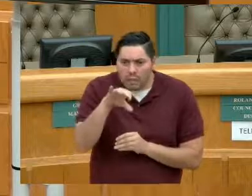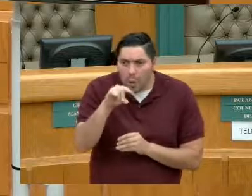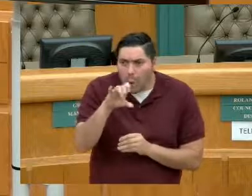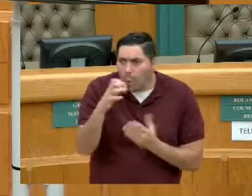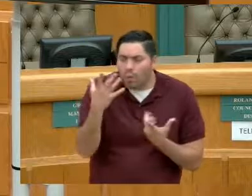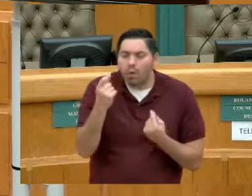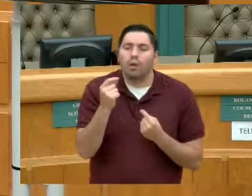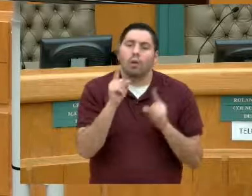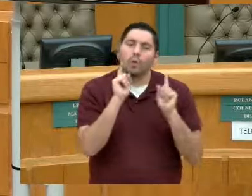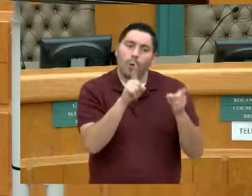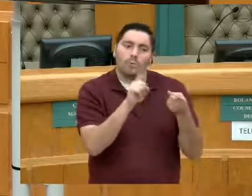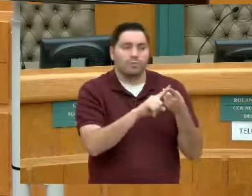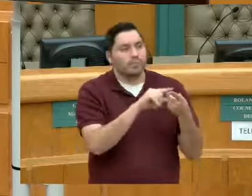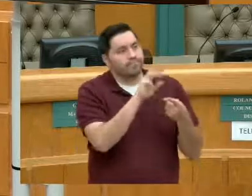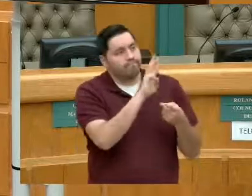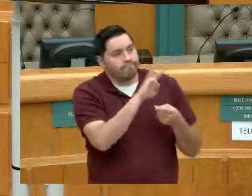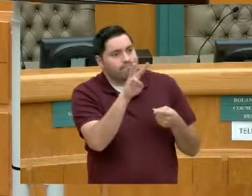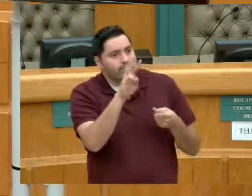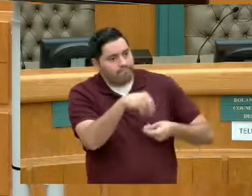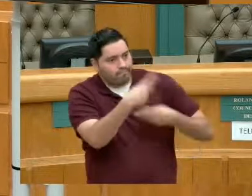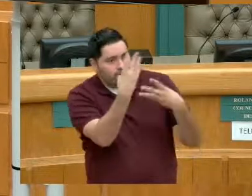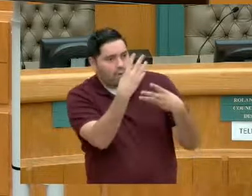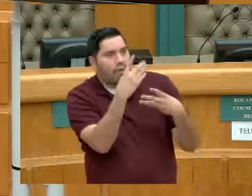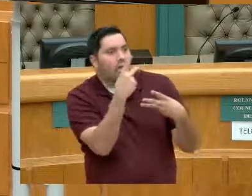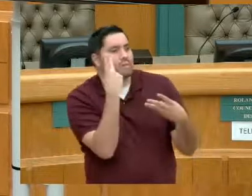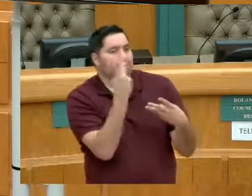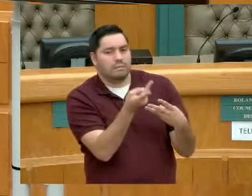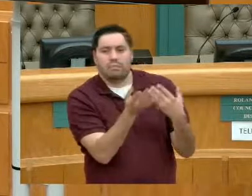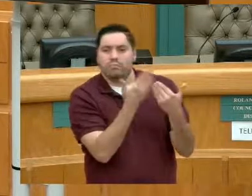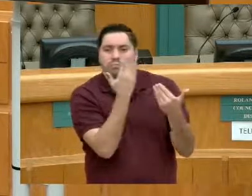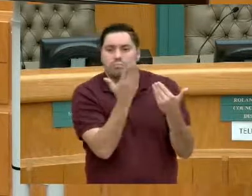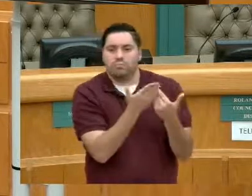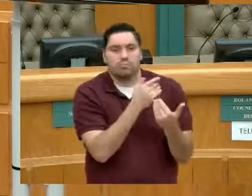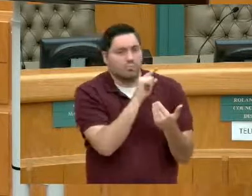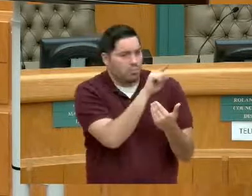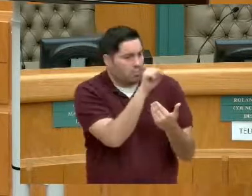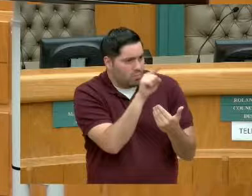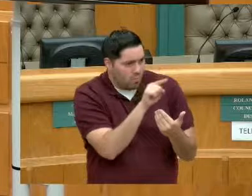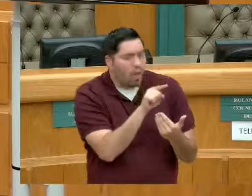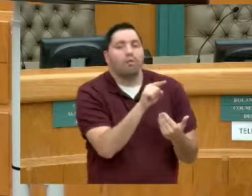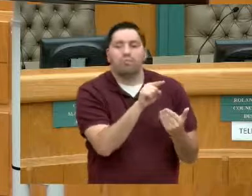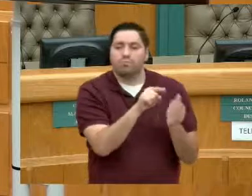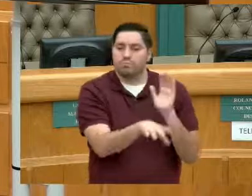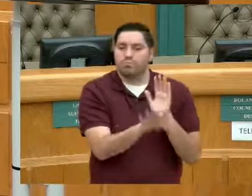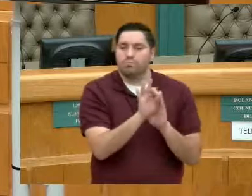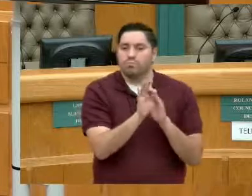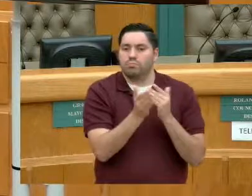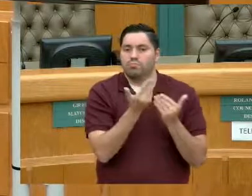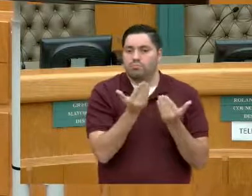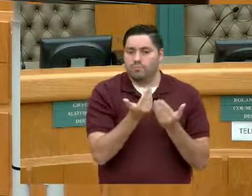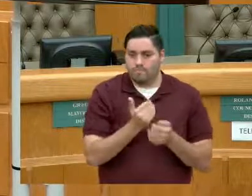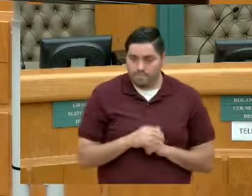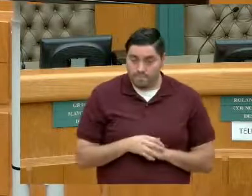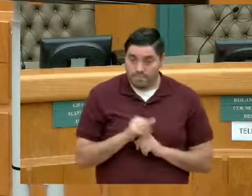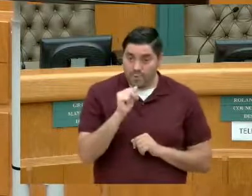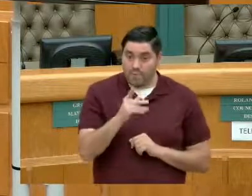of recoveries, where they are by zip code, just visit us on our web pages. There's a pretty easy-to-see button